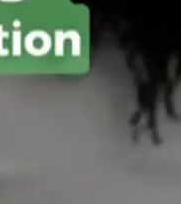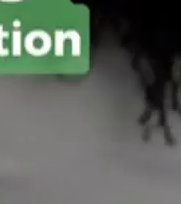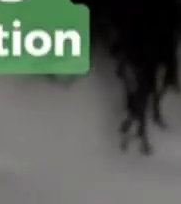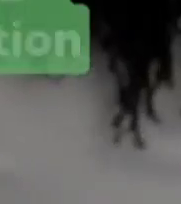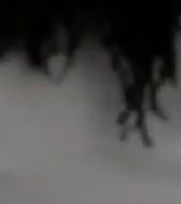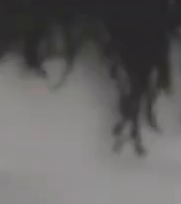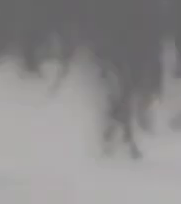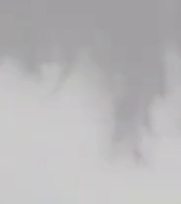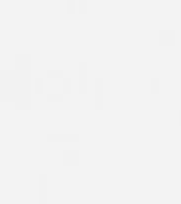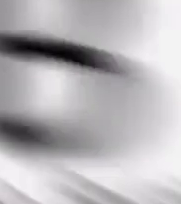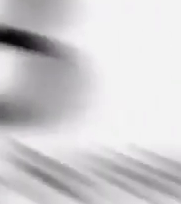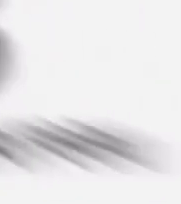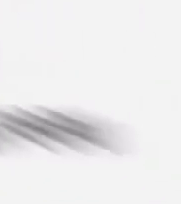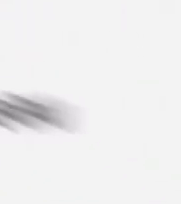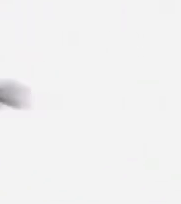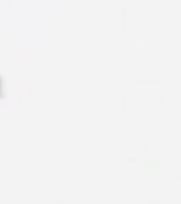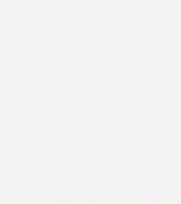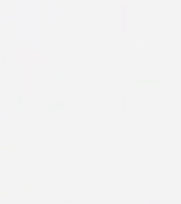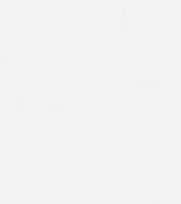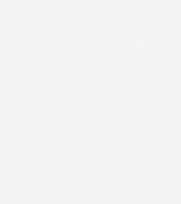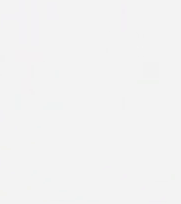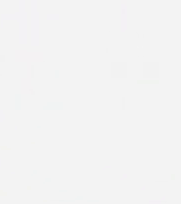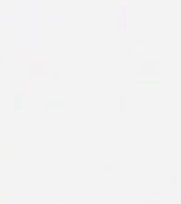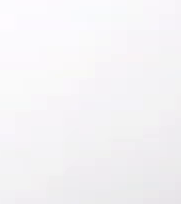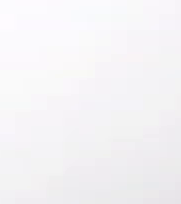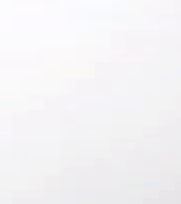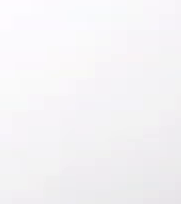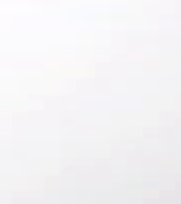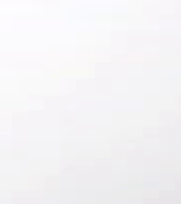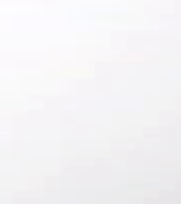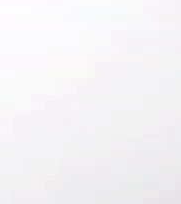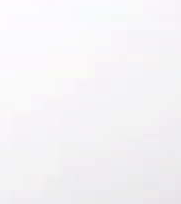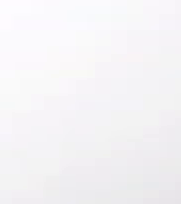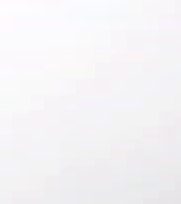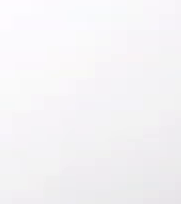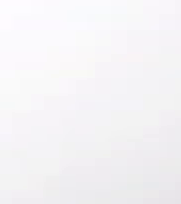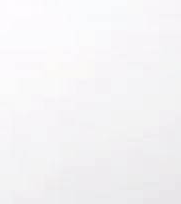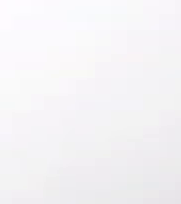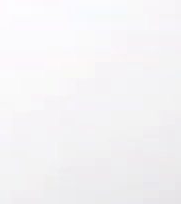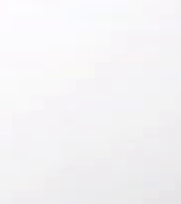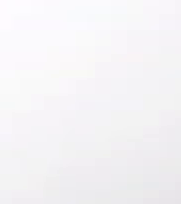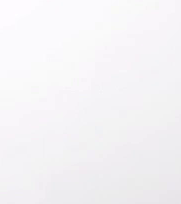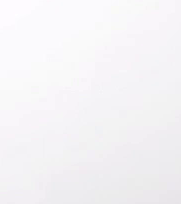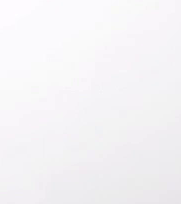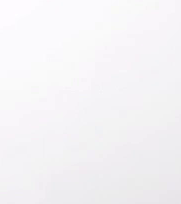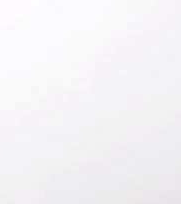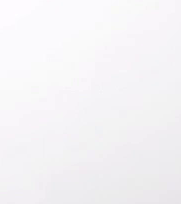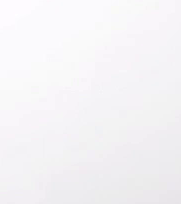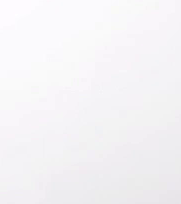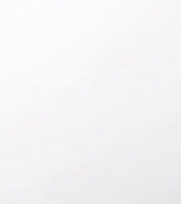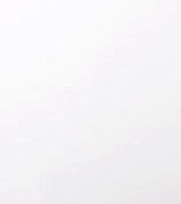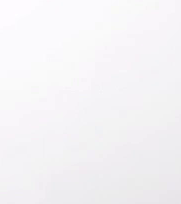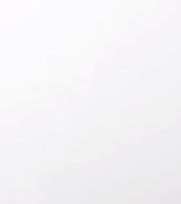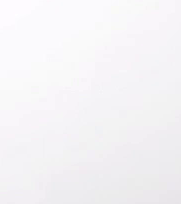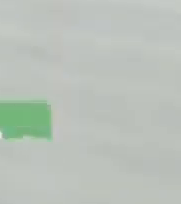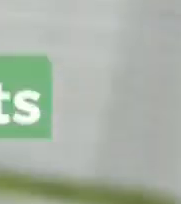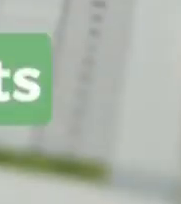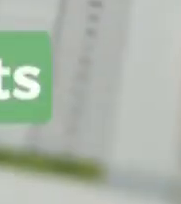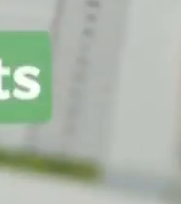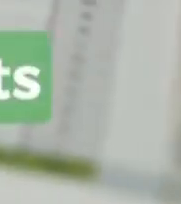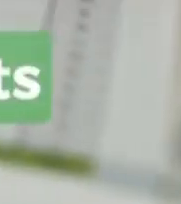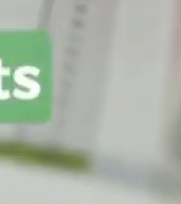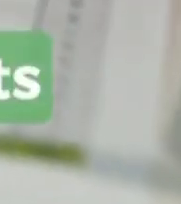comprehensive credit information. Credit Data CRB specializes in collecting and consolidating credit information, providing